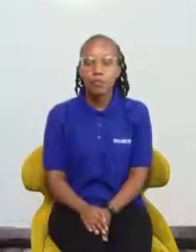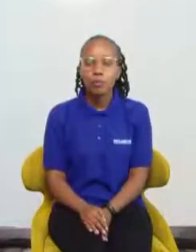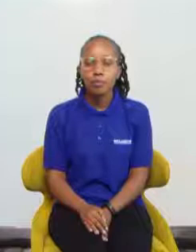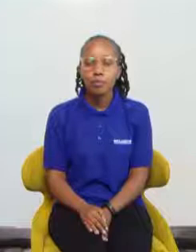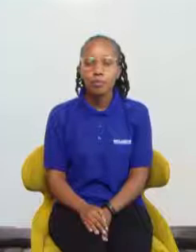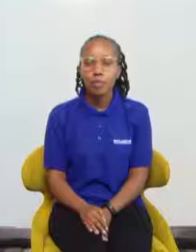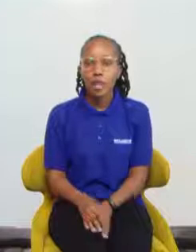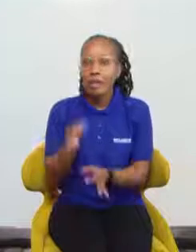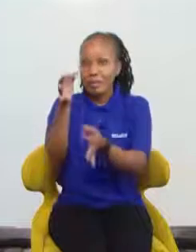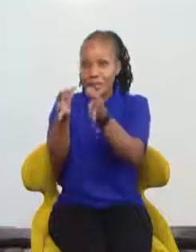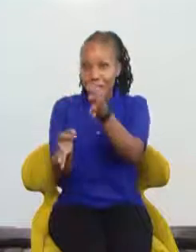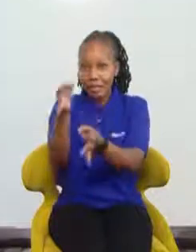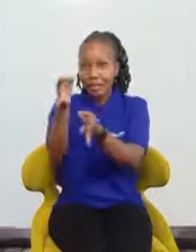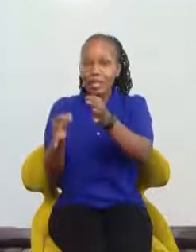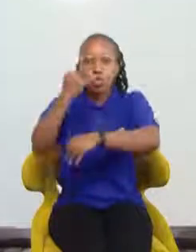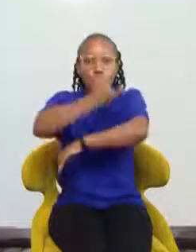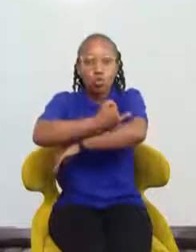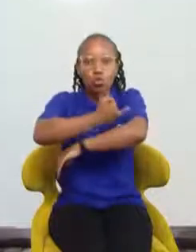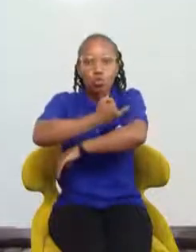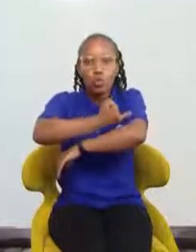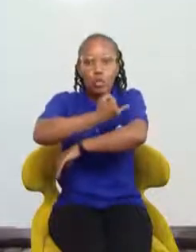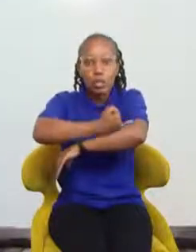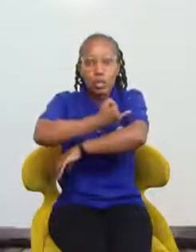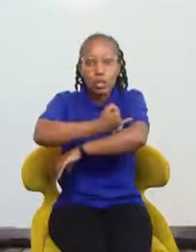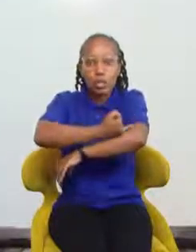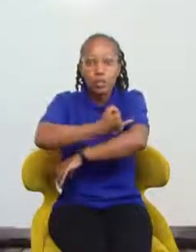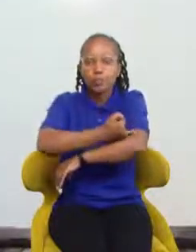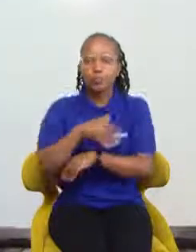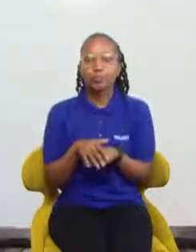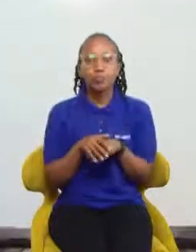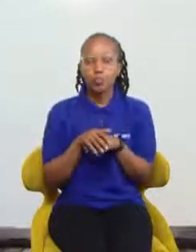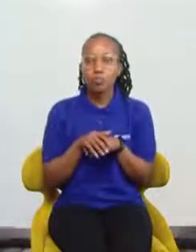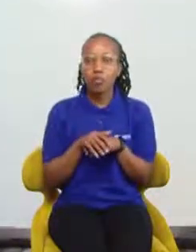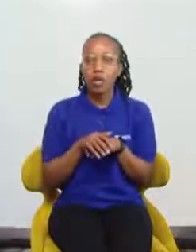Increasingly, justice institutions have adapted the